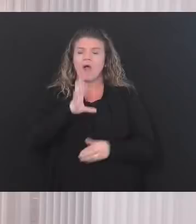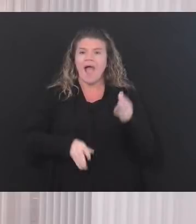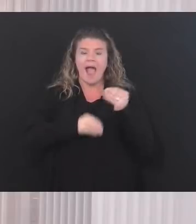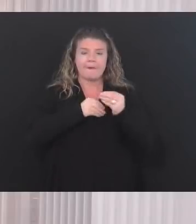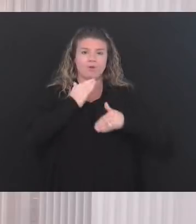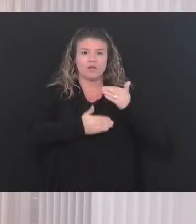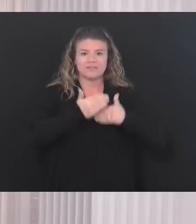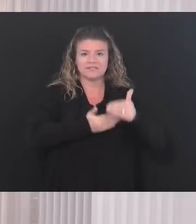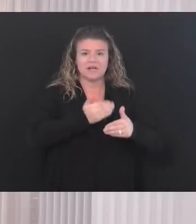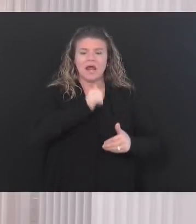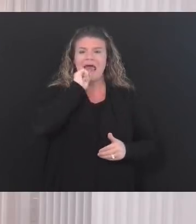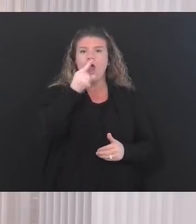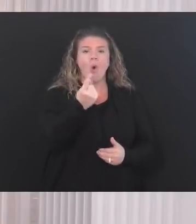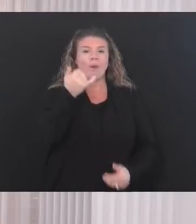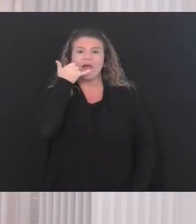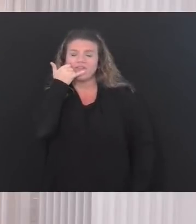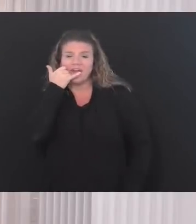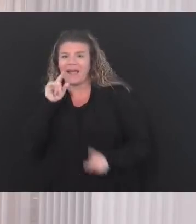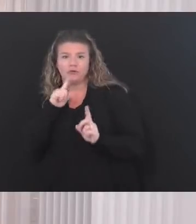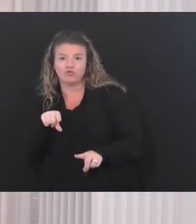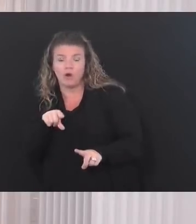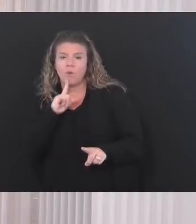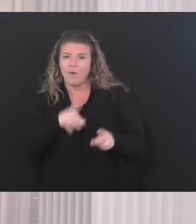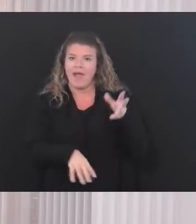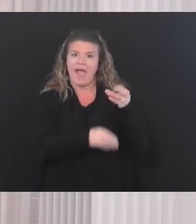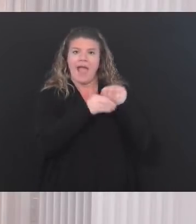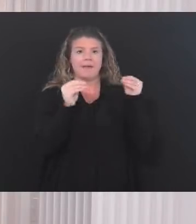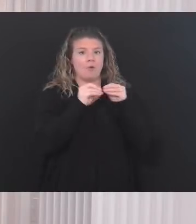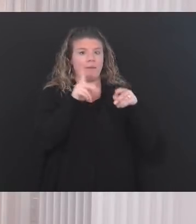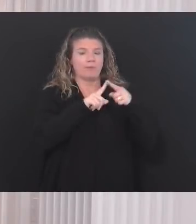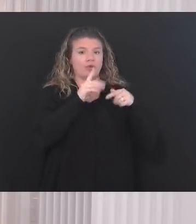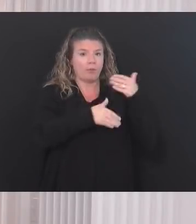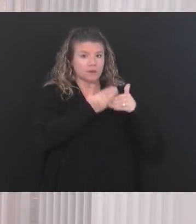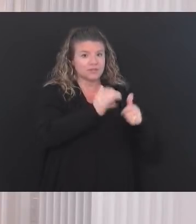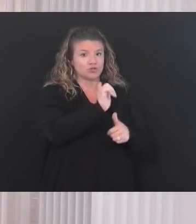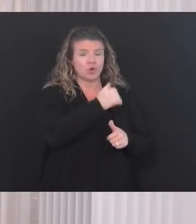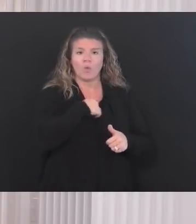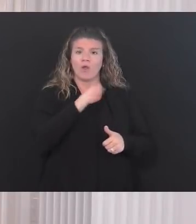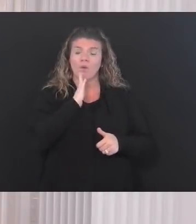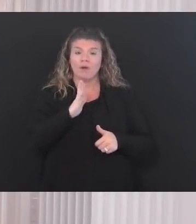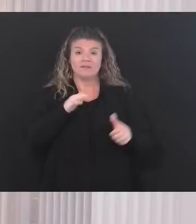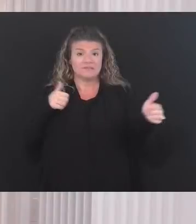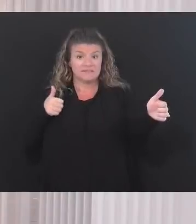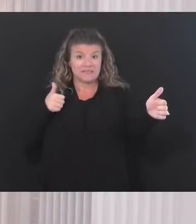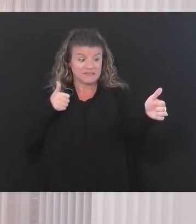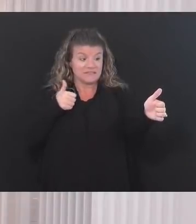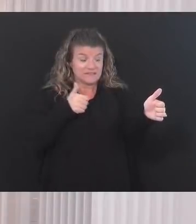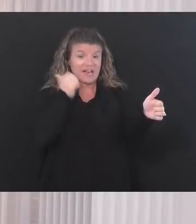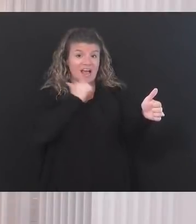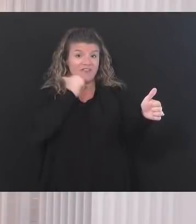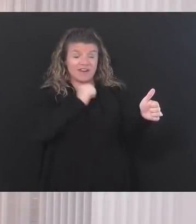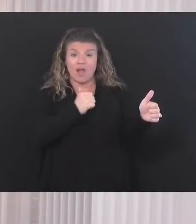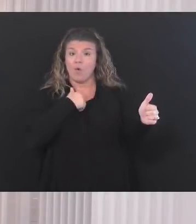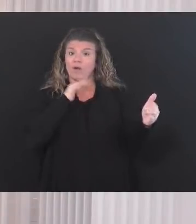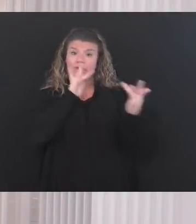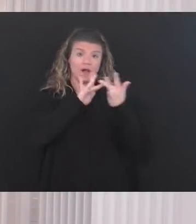to it, not just those that answer the phone calls. So we're reducing the backlog day by day. We're in constant contact with the